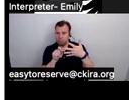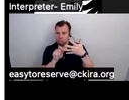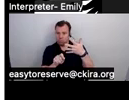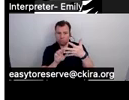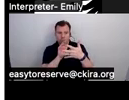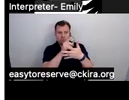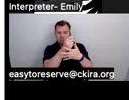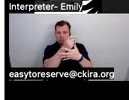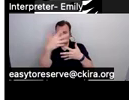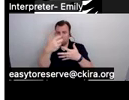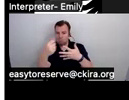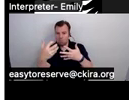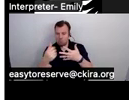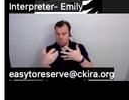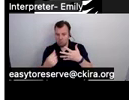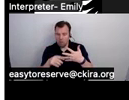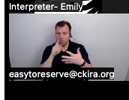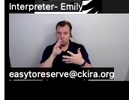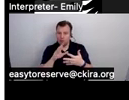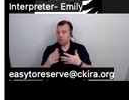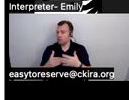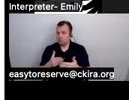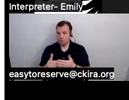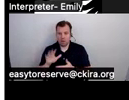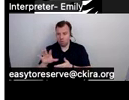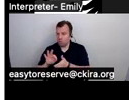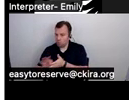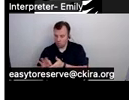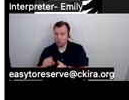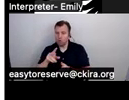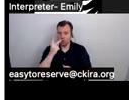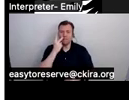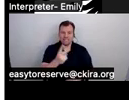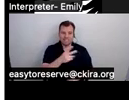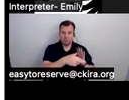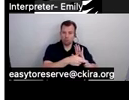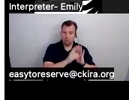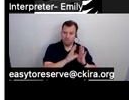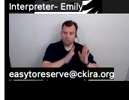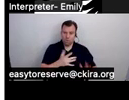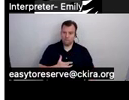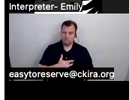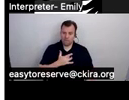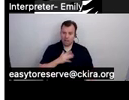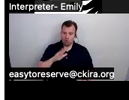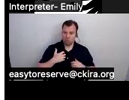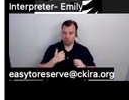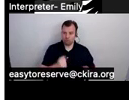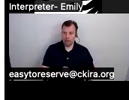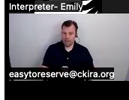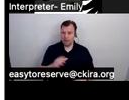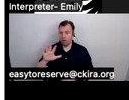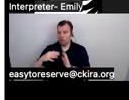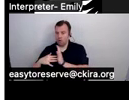regardless of where your grant was scored ultimately, you'll see what the reviewers felt were the strengths and weaknesses of your